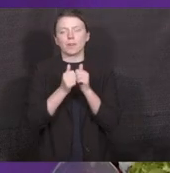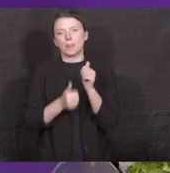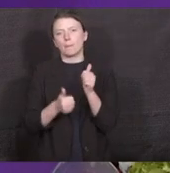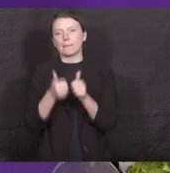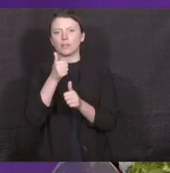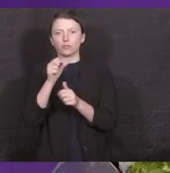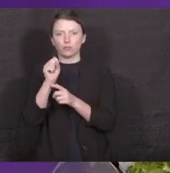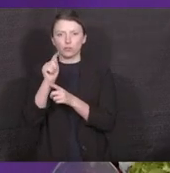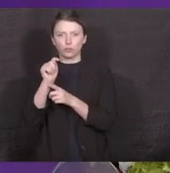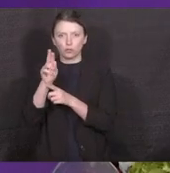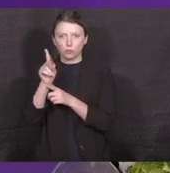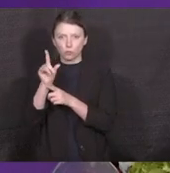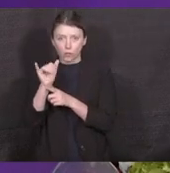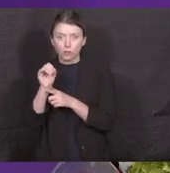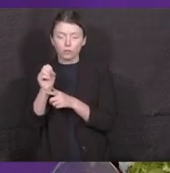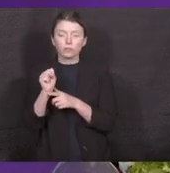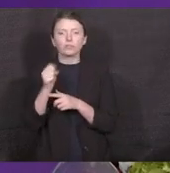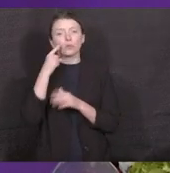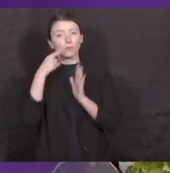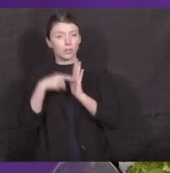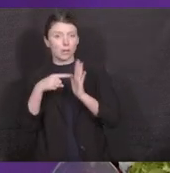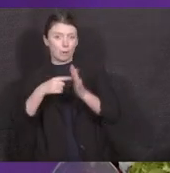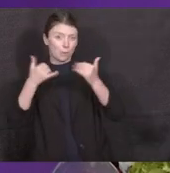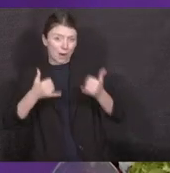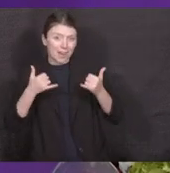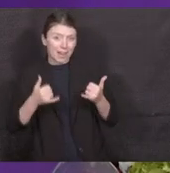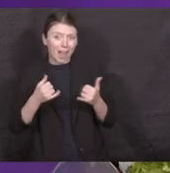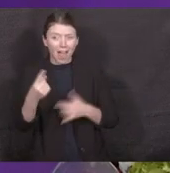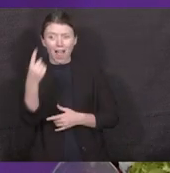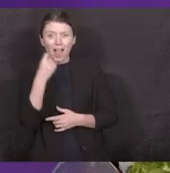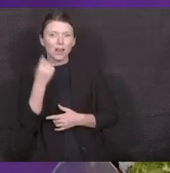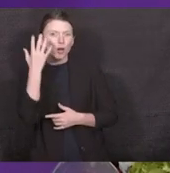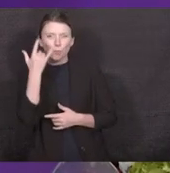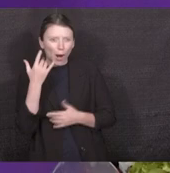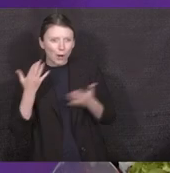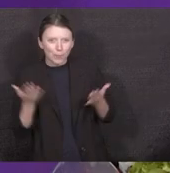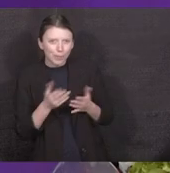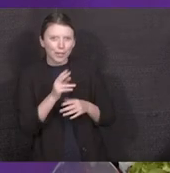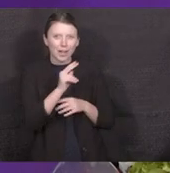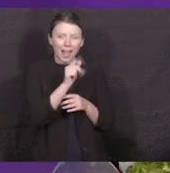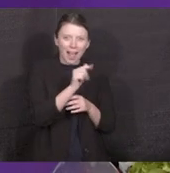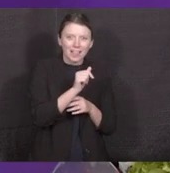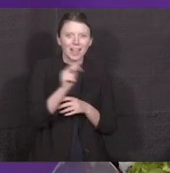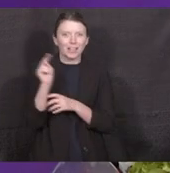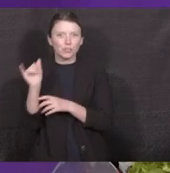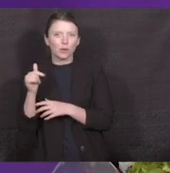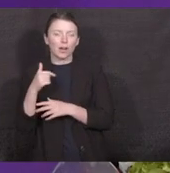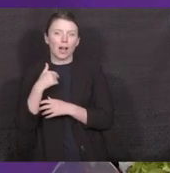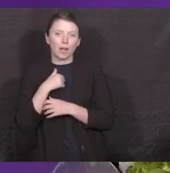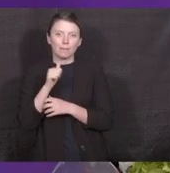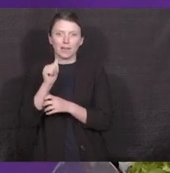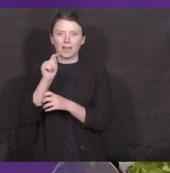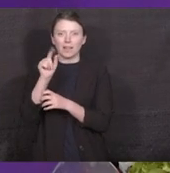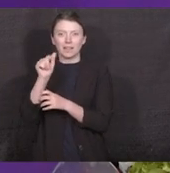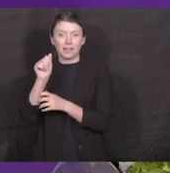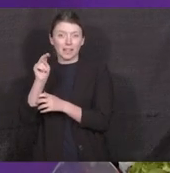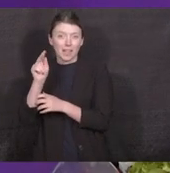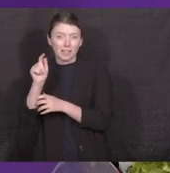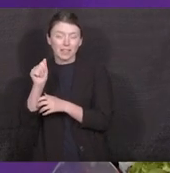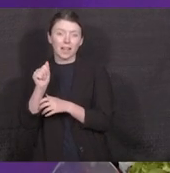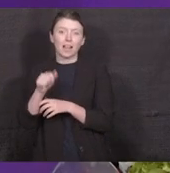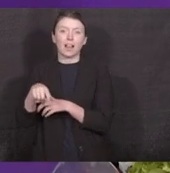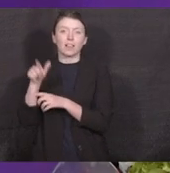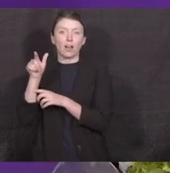now, for those folks that are like, why are you guys only in LA and New York? We are in LA, New York City, Atlanta, Long Island, Jersey